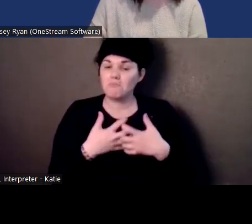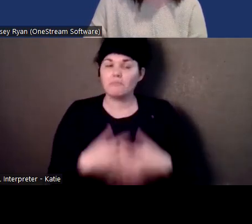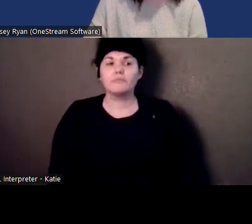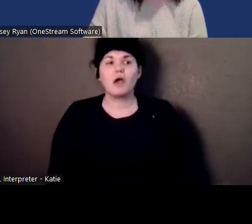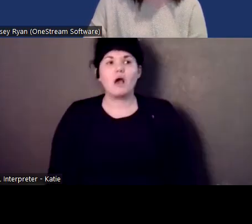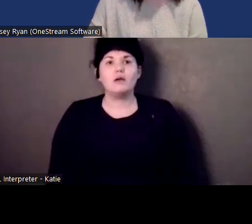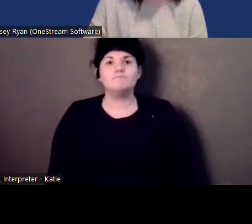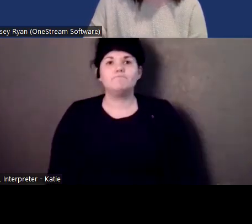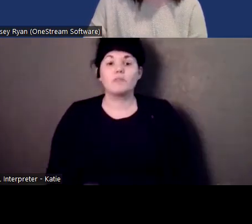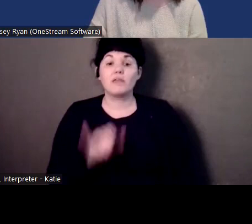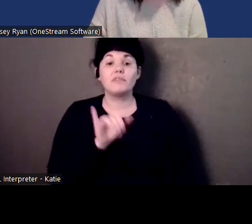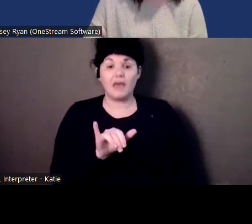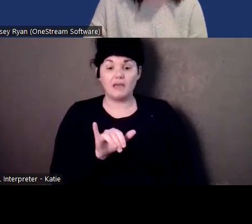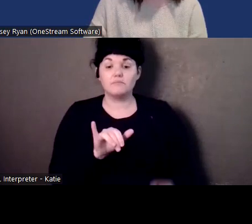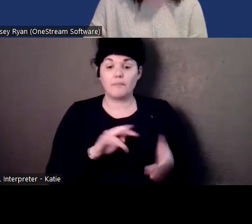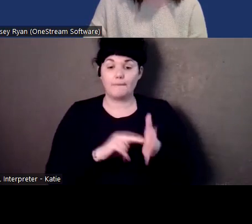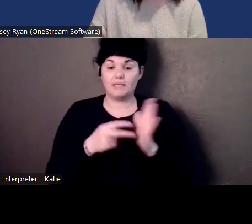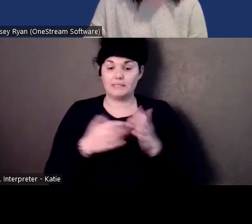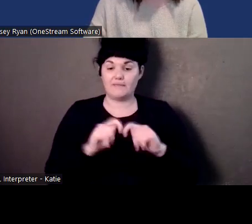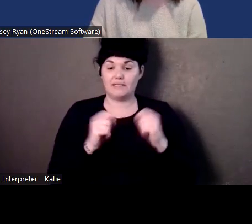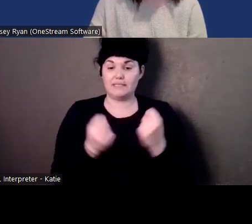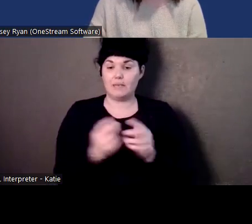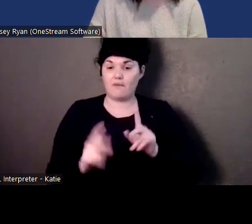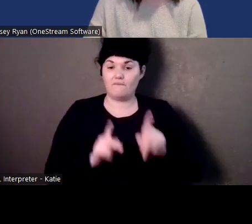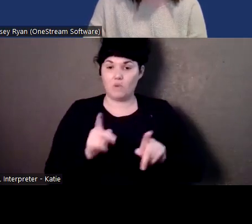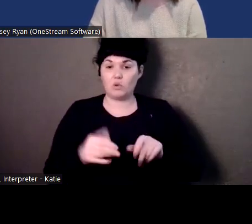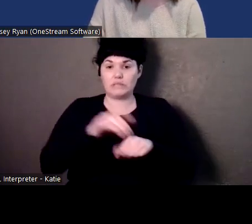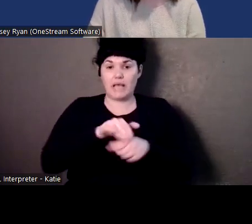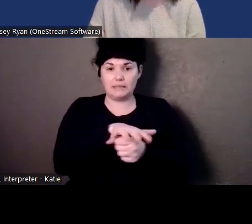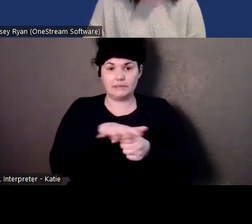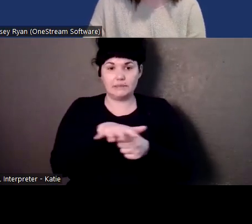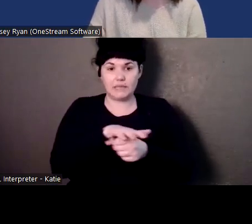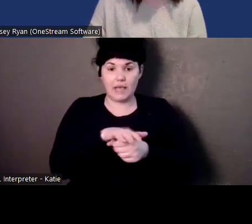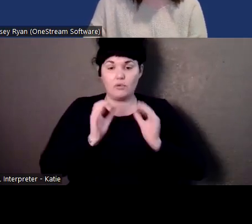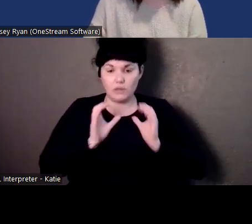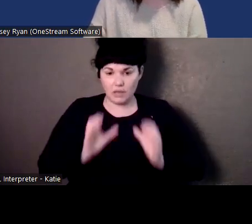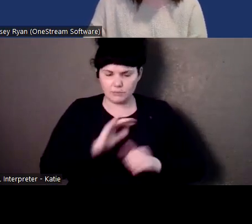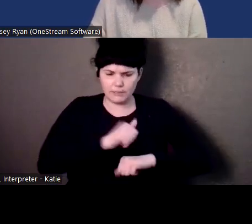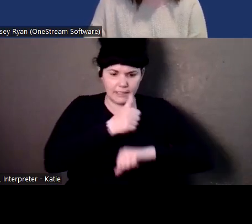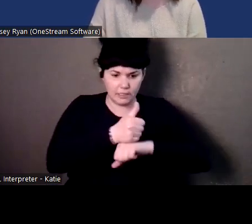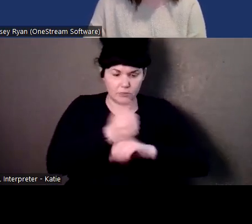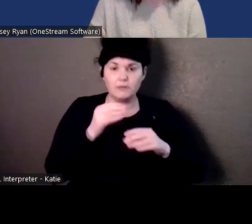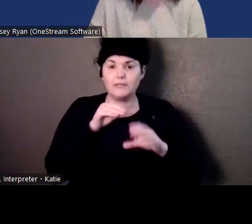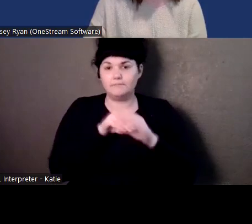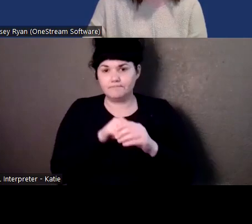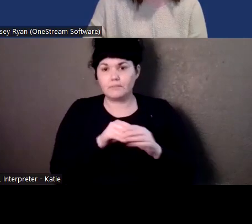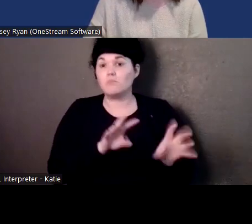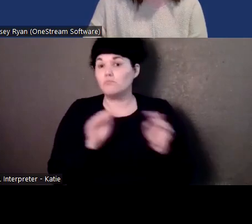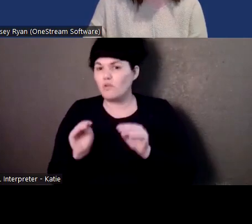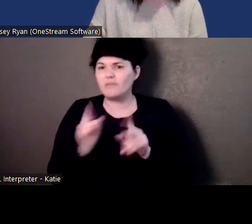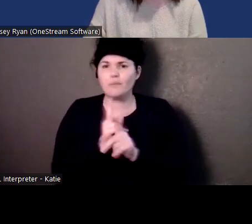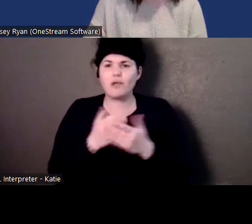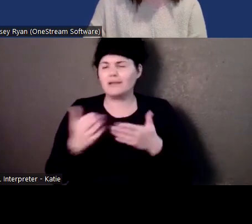a team of folks that are on site with the customer, implementing, integrating, migrating the product, whatever that might